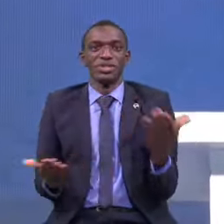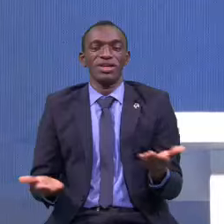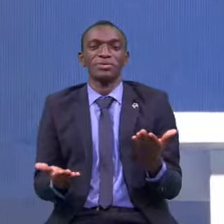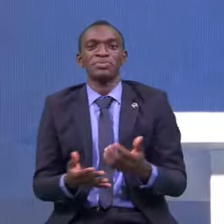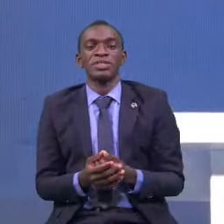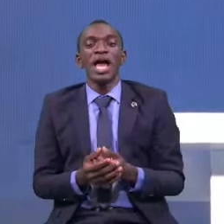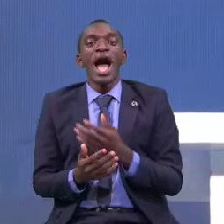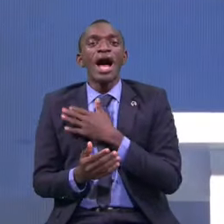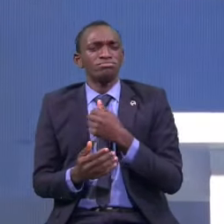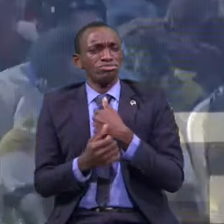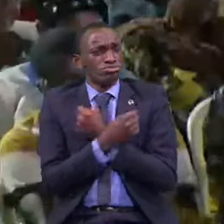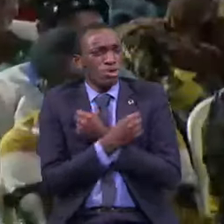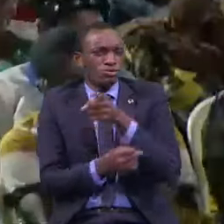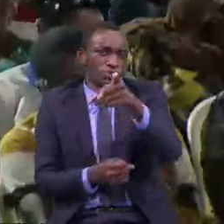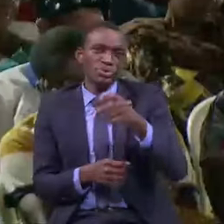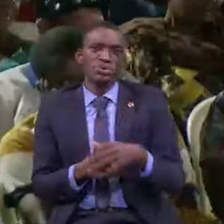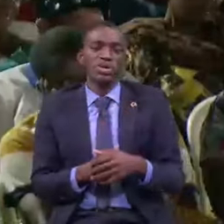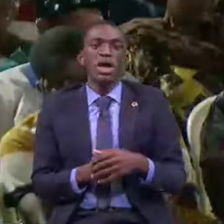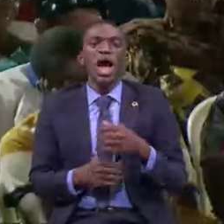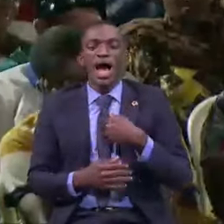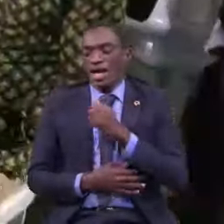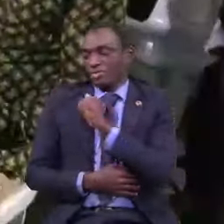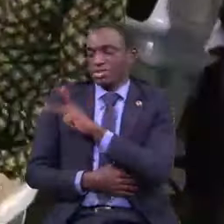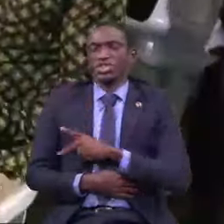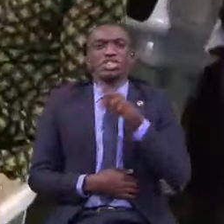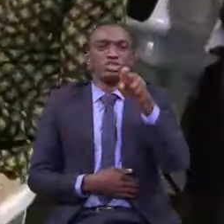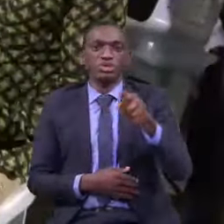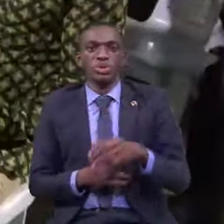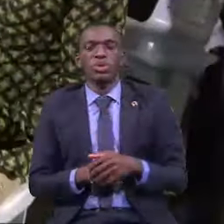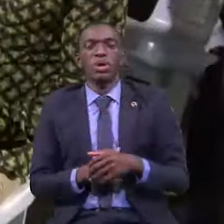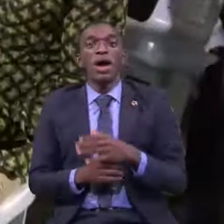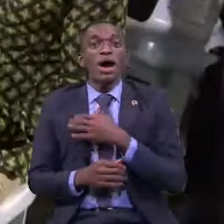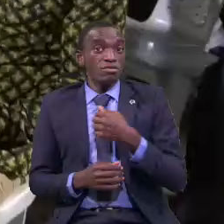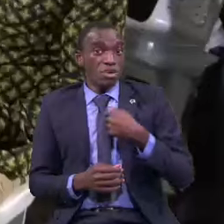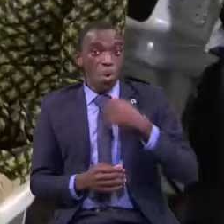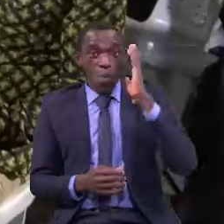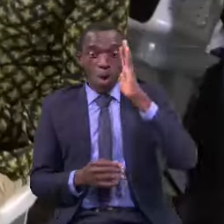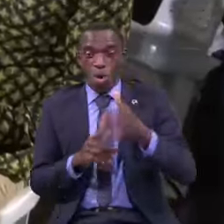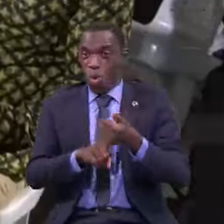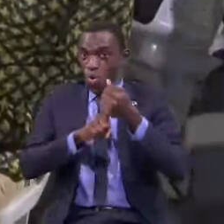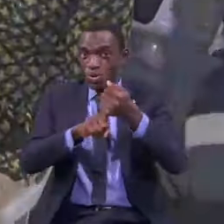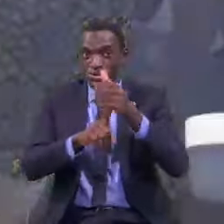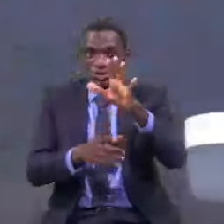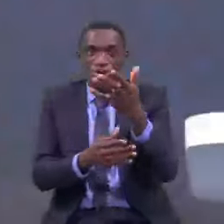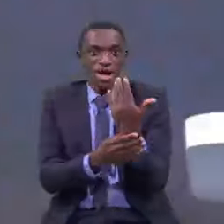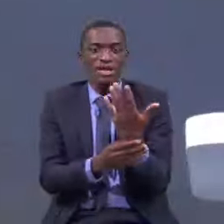I love you. I appreciate you. And I'm going to hold your hand by what I say.